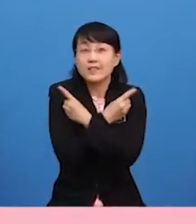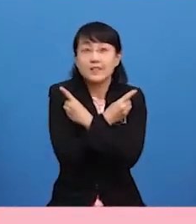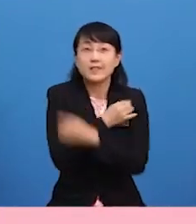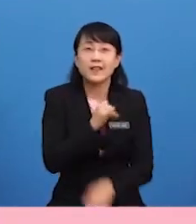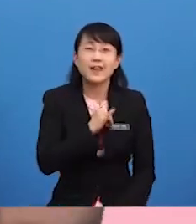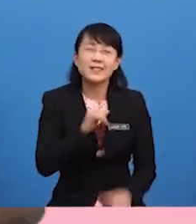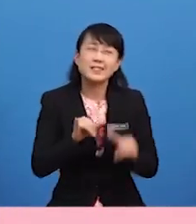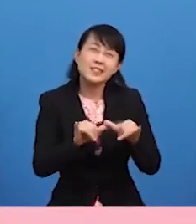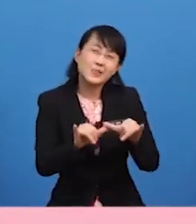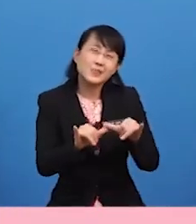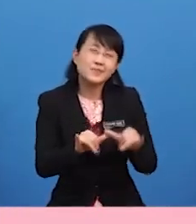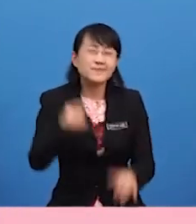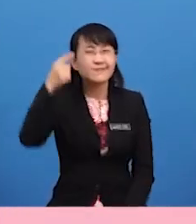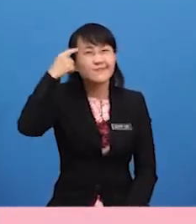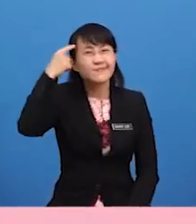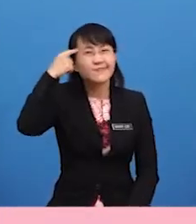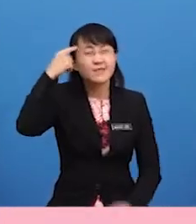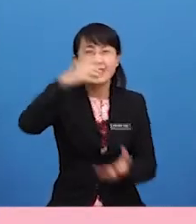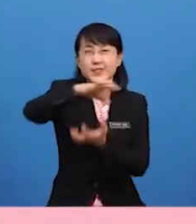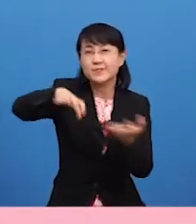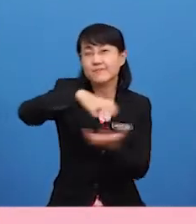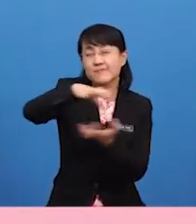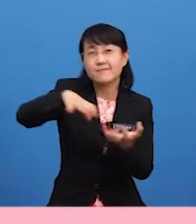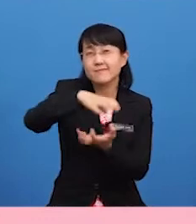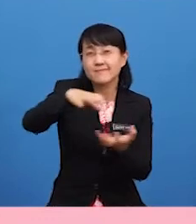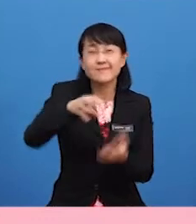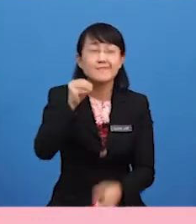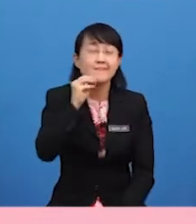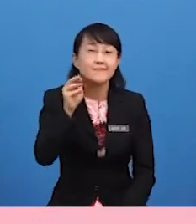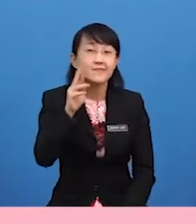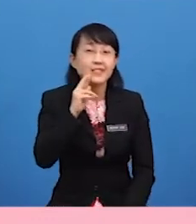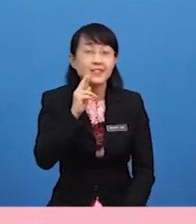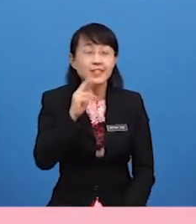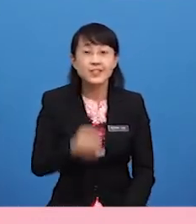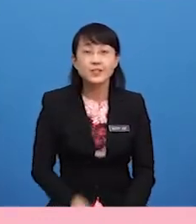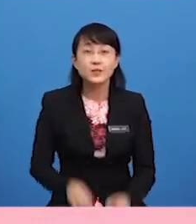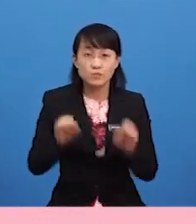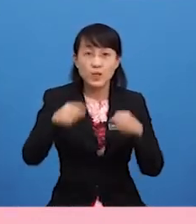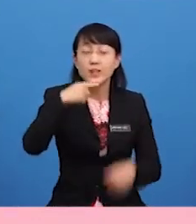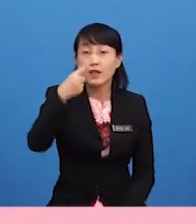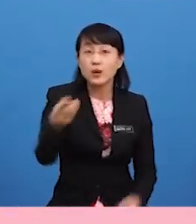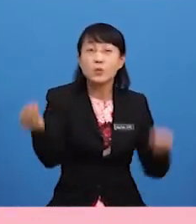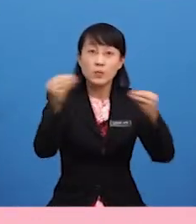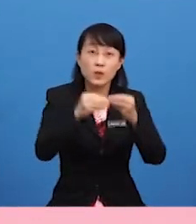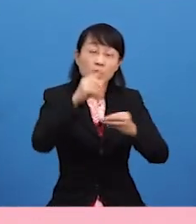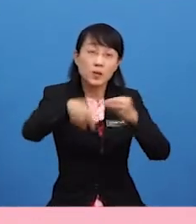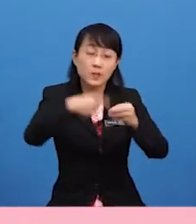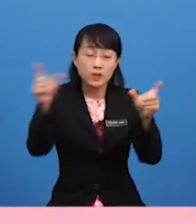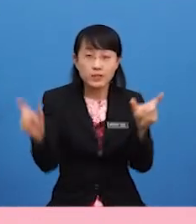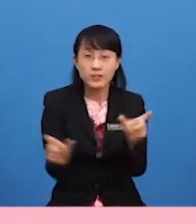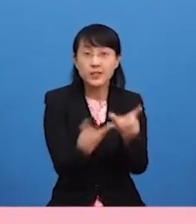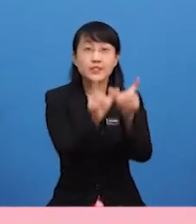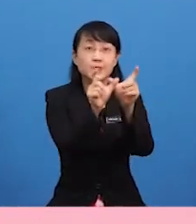I'm still a little confused, Miss Rachel. Do you mind telling us more about these conjunctions you were talking